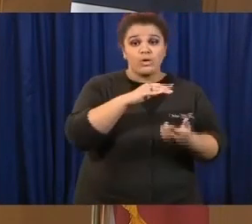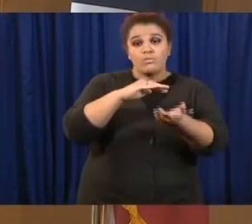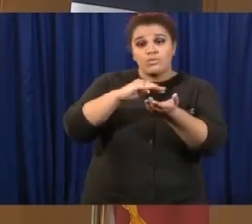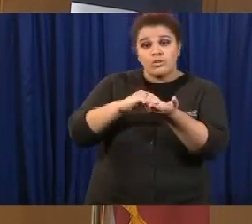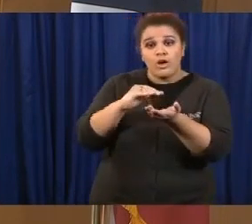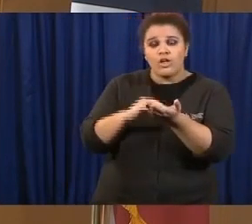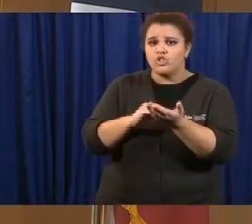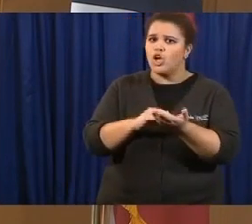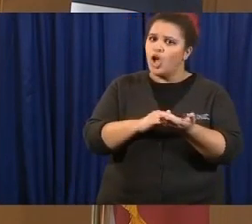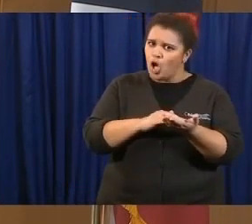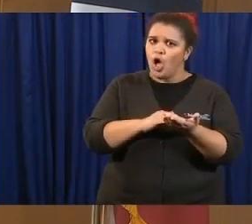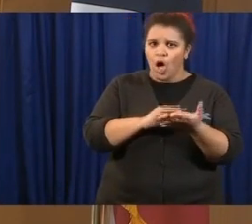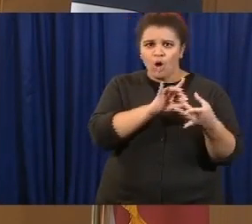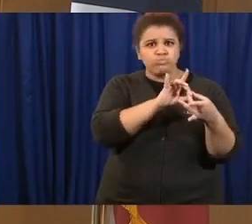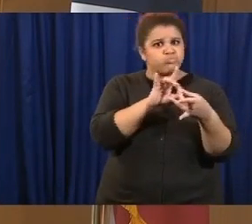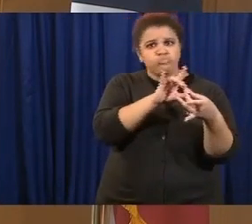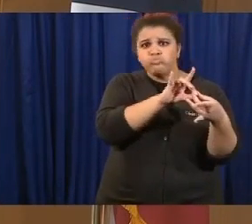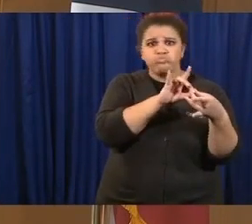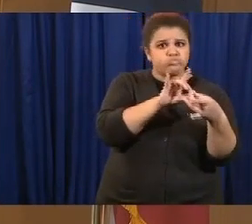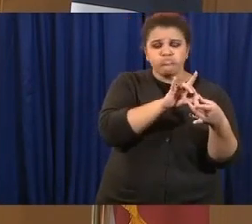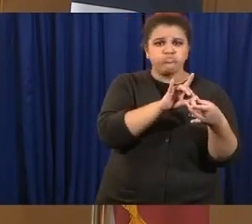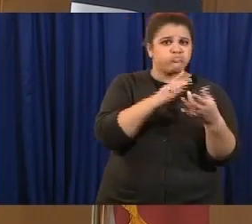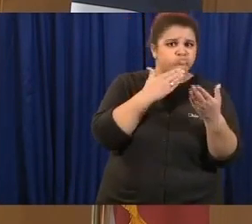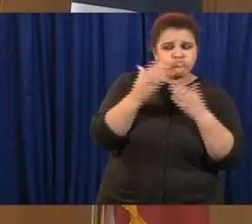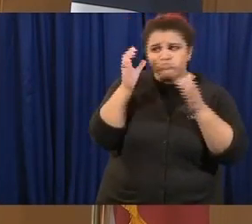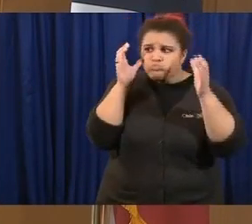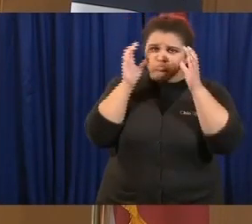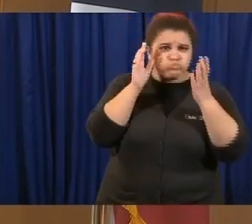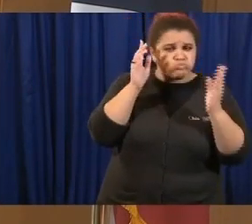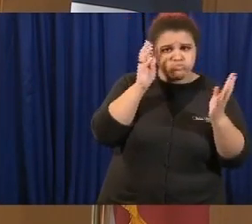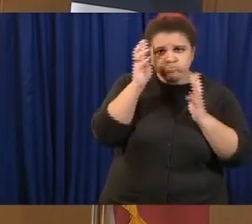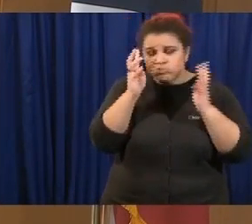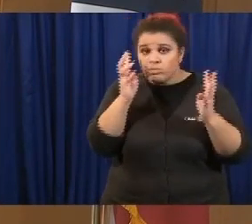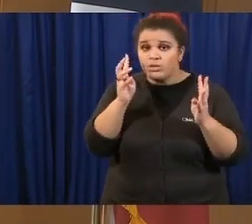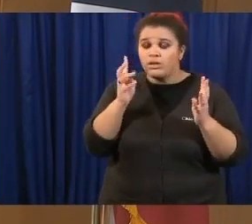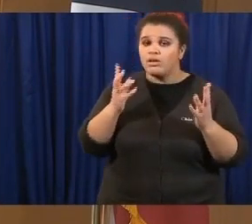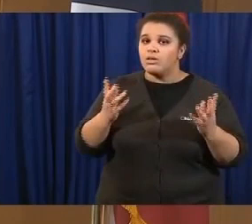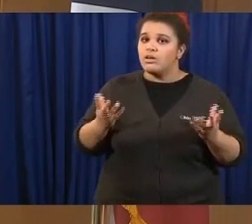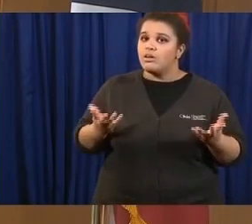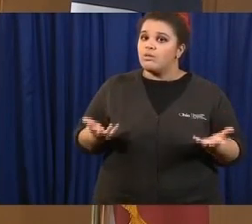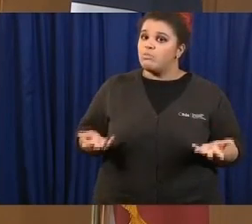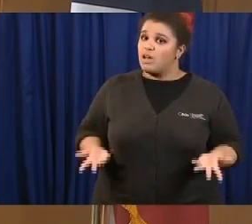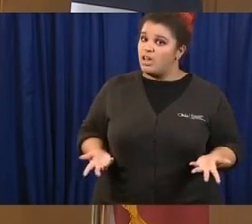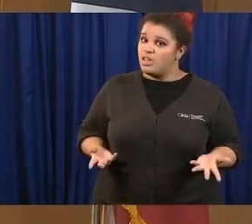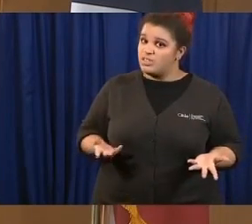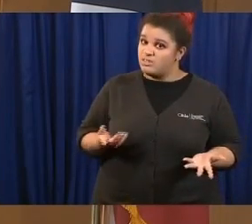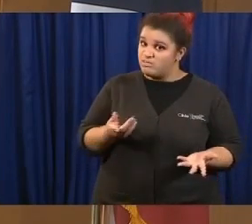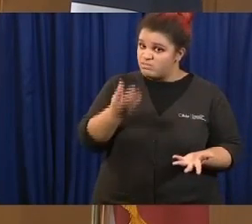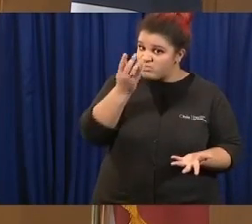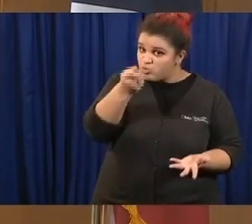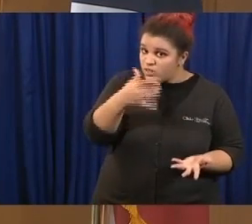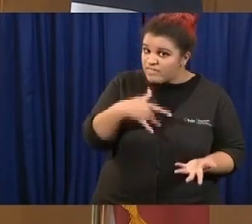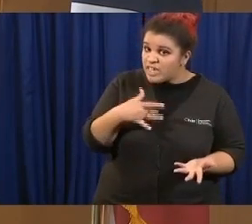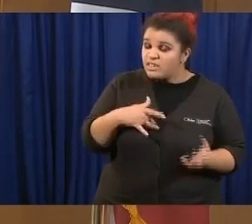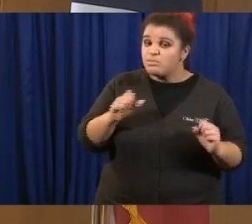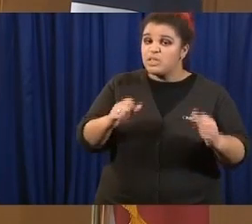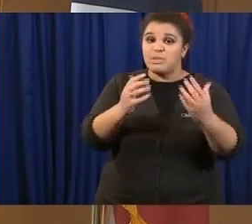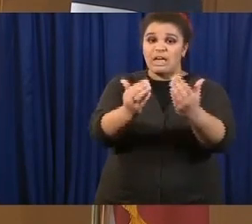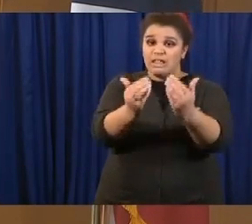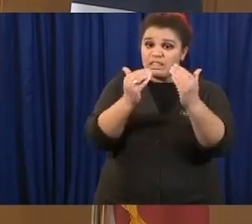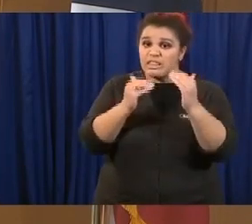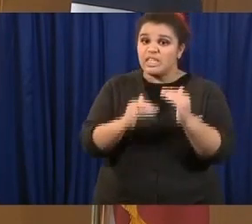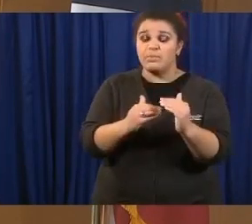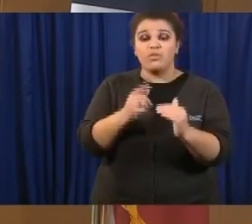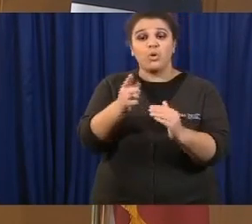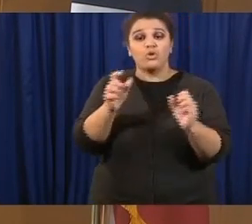limit as to what you can ask Ohioans to do? Well, I'm frustrated just like every Ohioan